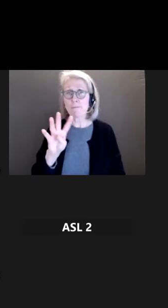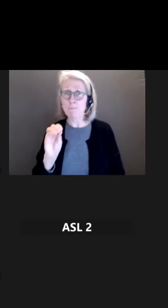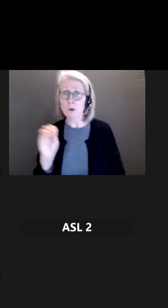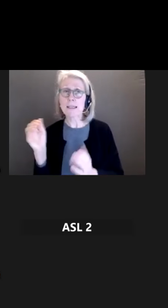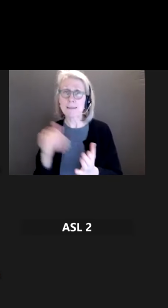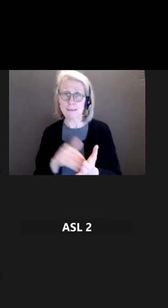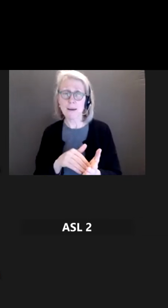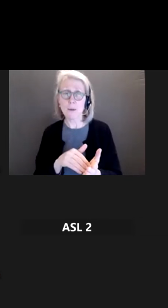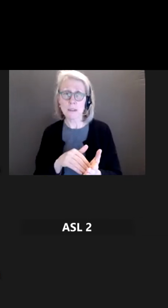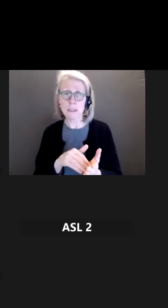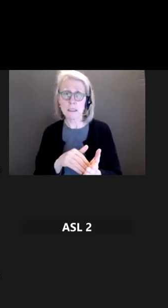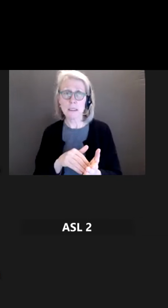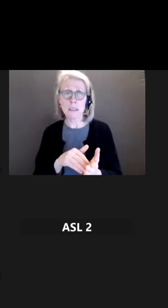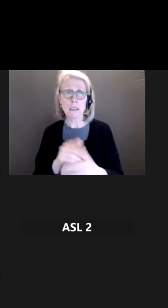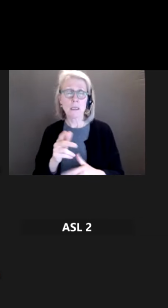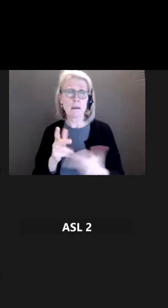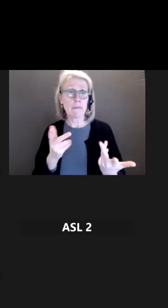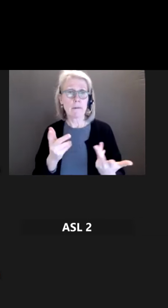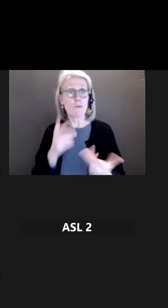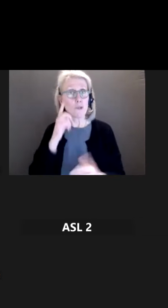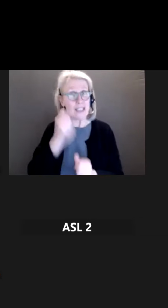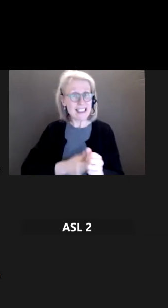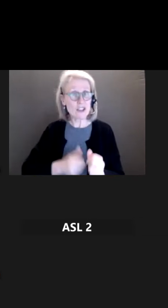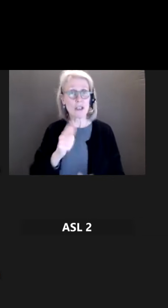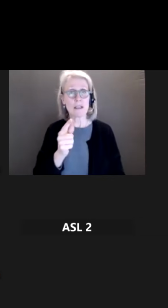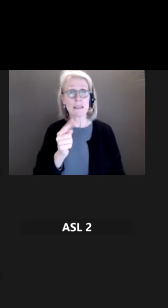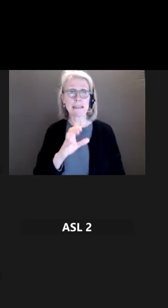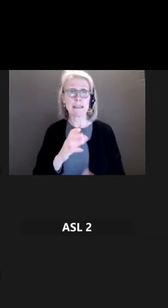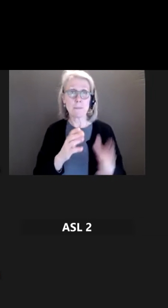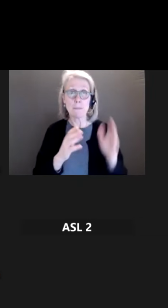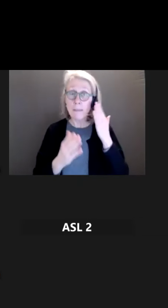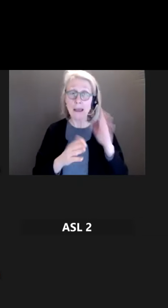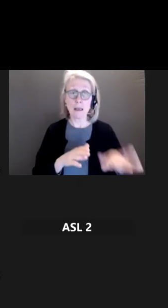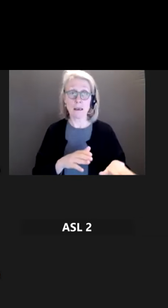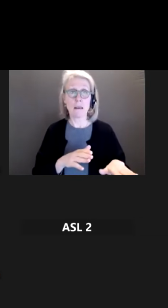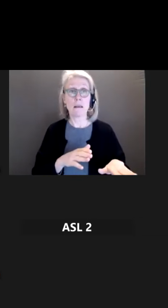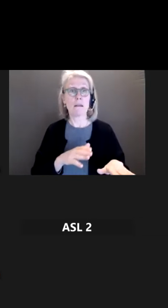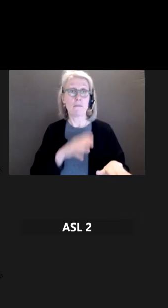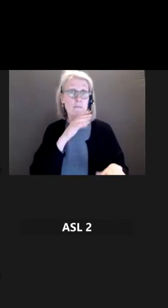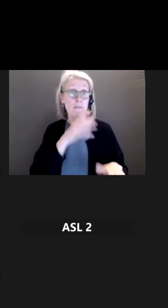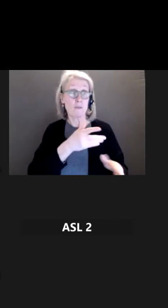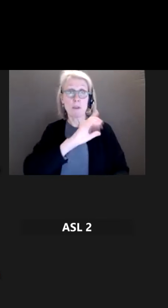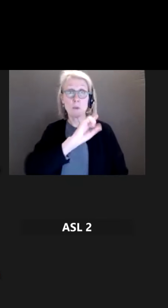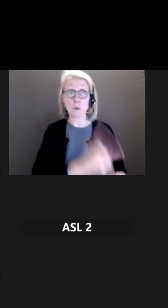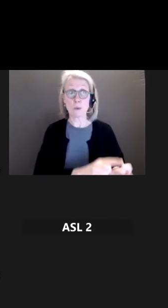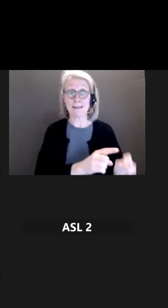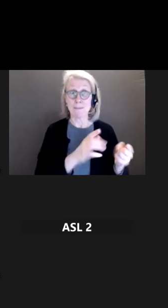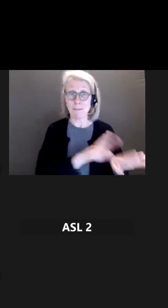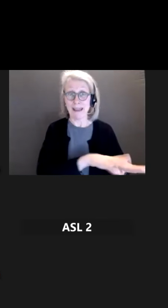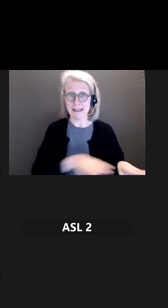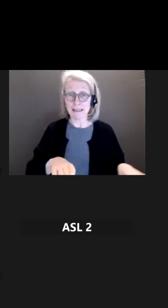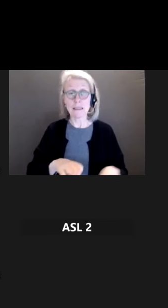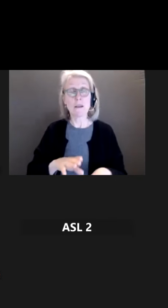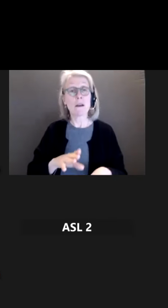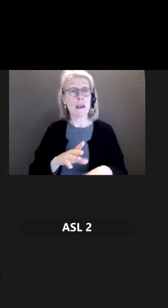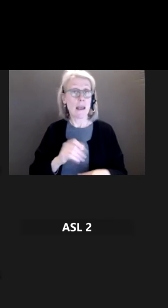$240,000 in infrastructure costs for every long-term care bed it would no longer need to build or redevelop by better meeting the needs of its